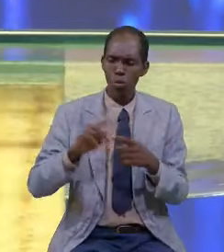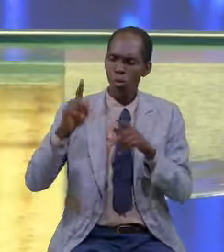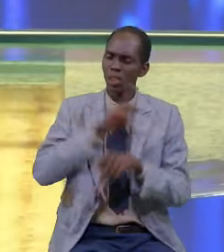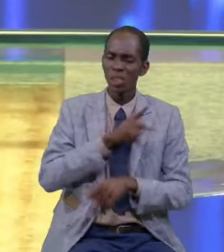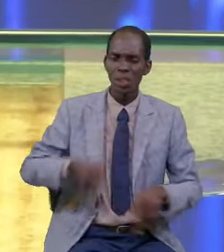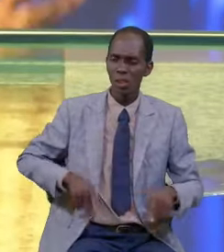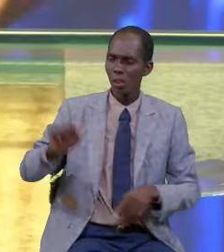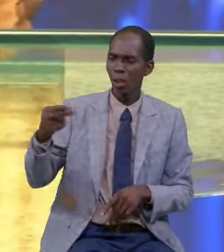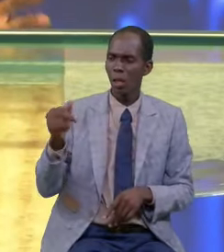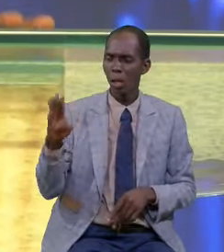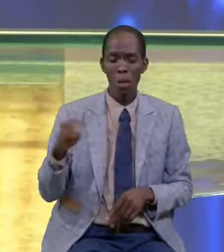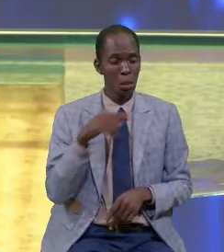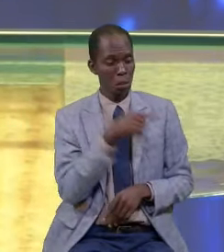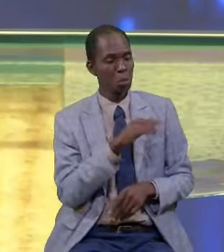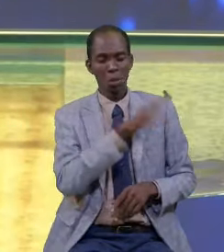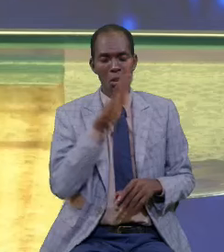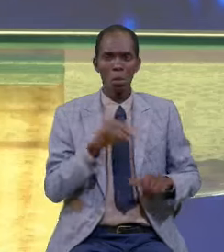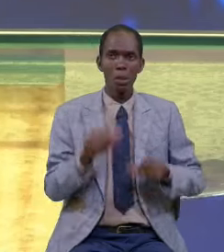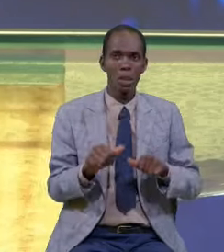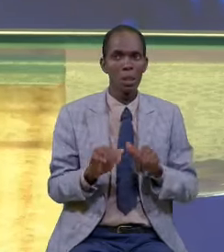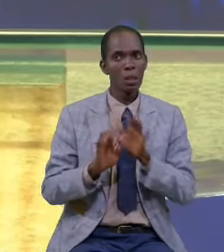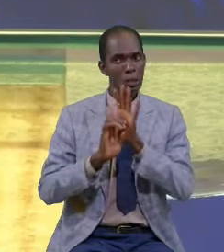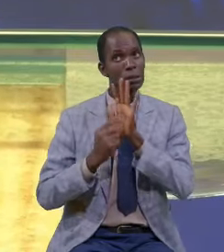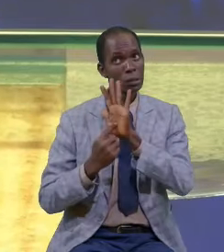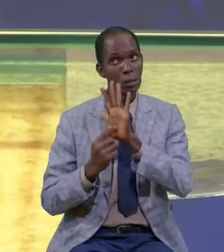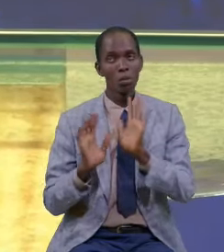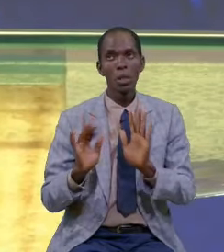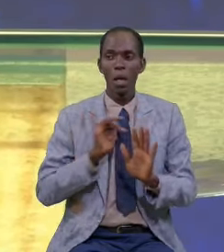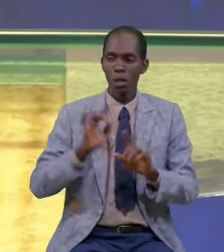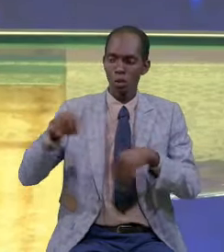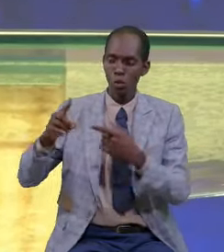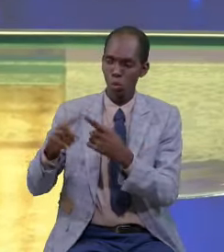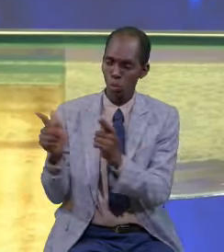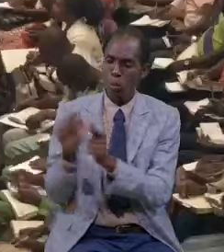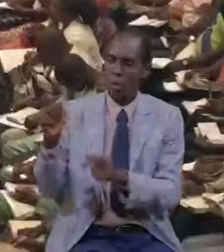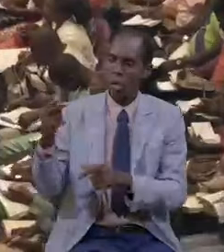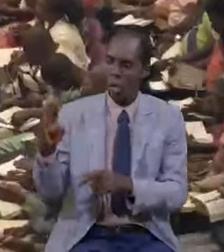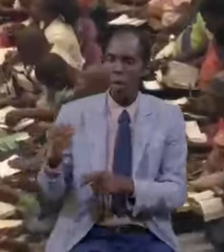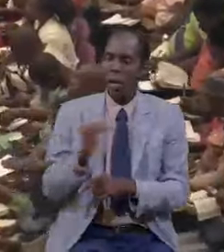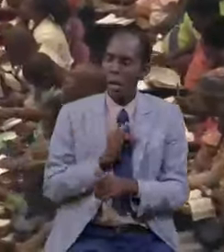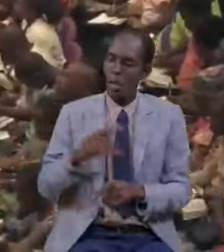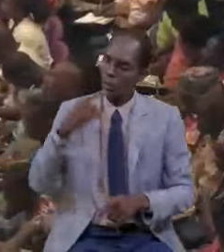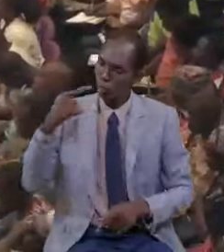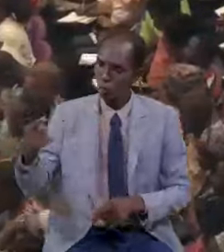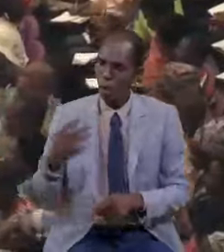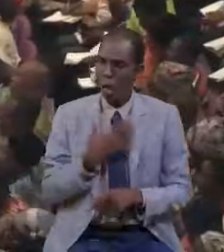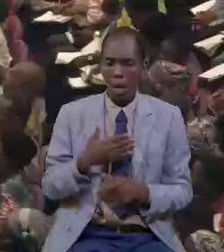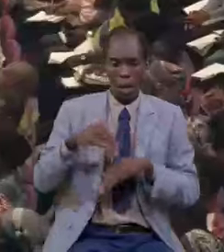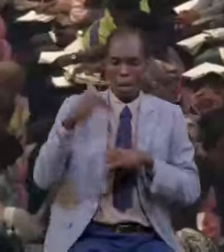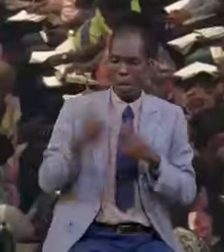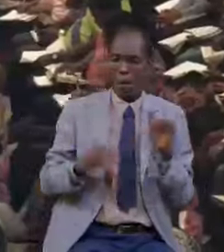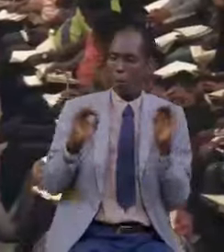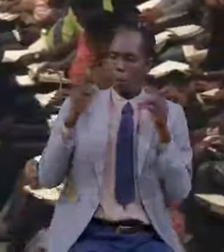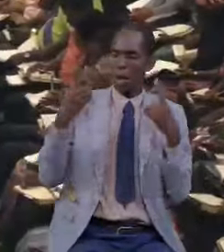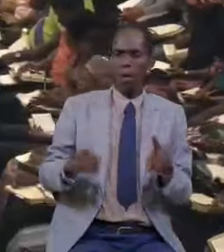to Ahab and make the announcement and then nothing happens? Of course, something must happen. I said something must